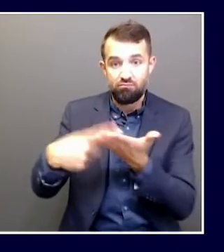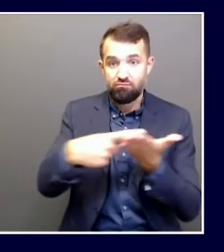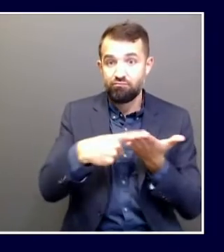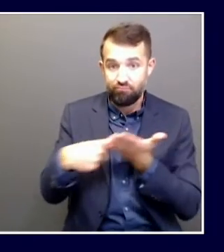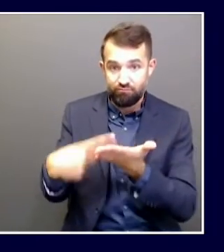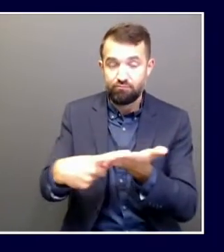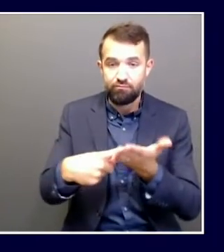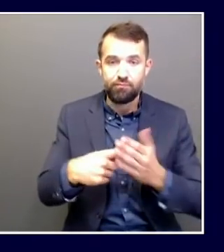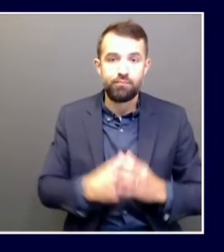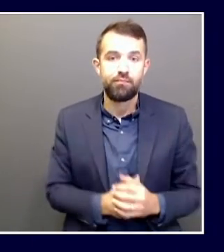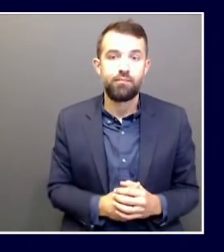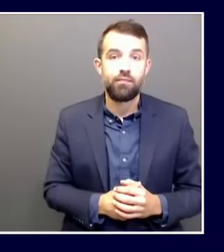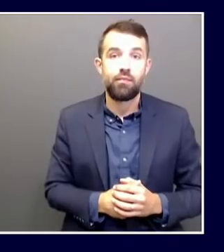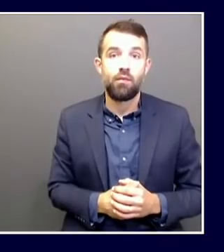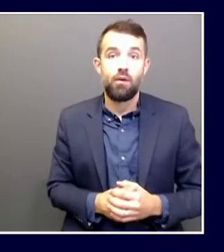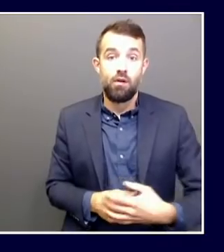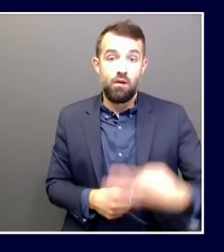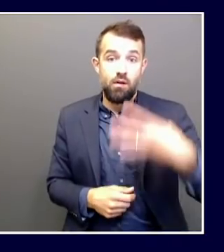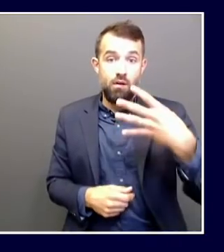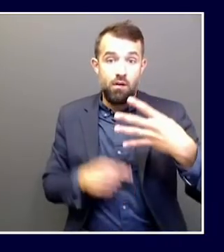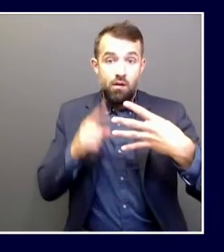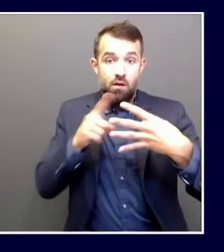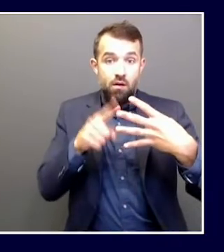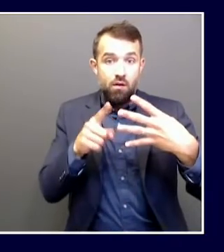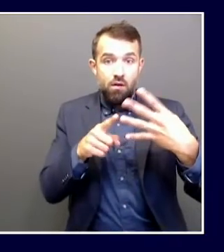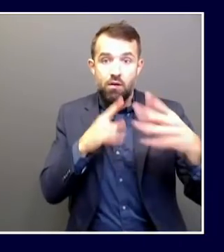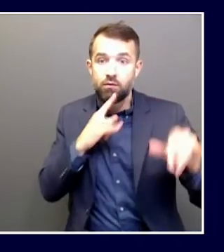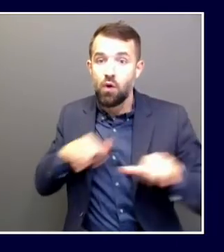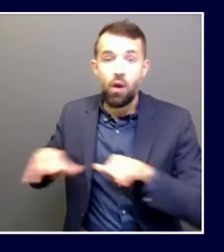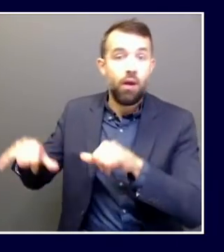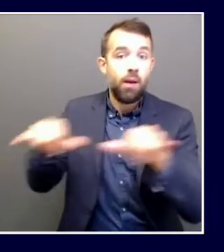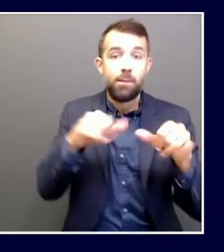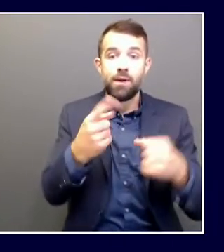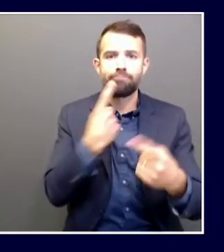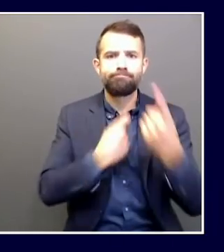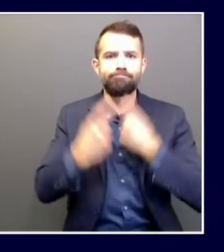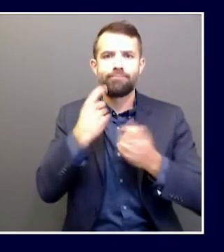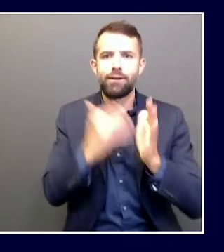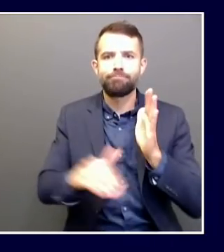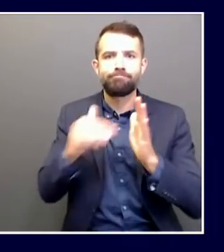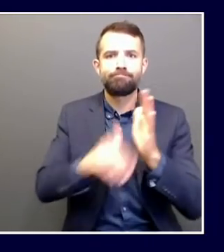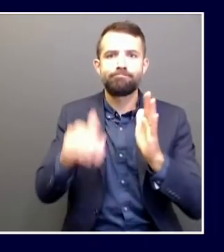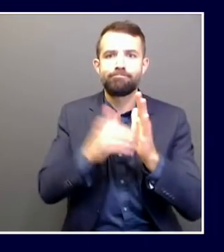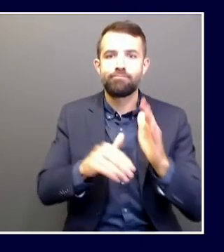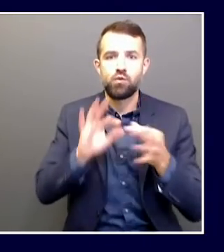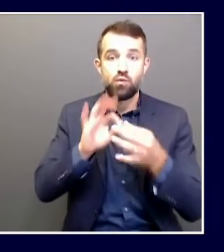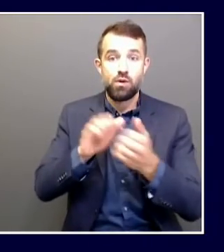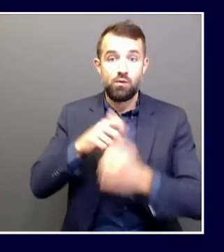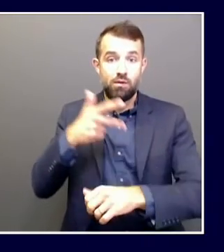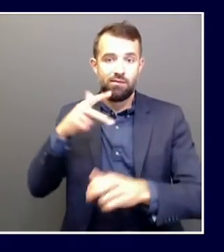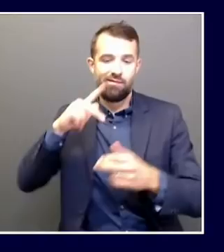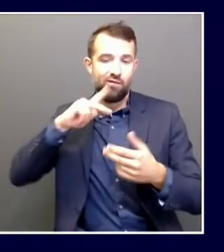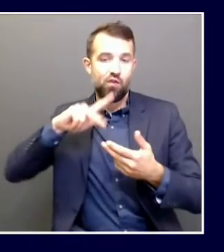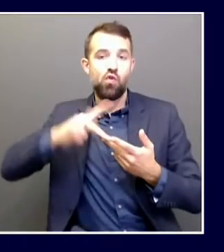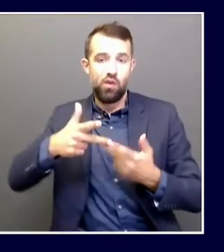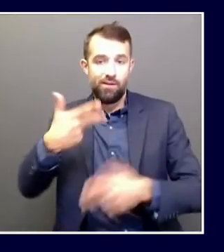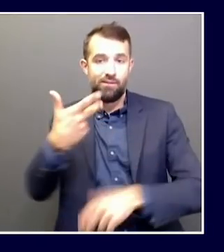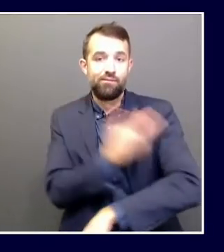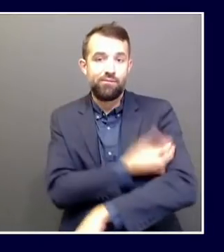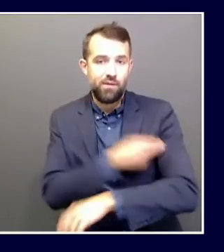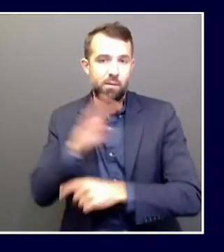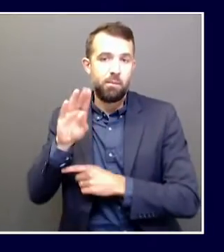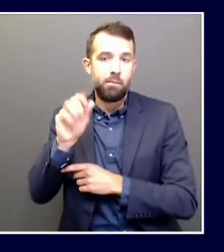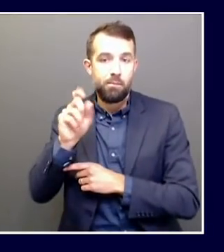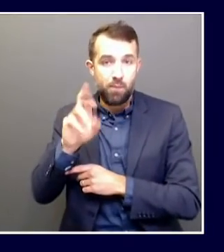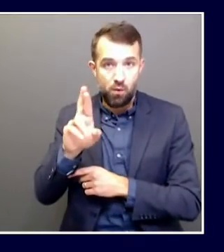coming in around boosters right now. Number 1, who should get a booster? Number 2, why they should get one.